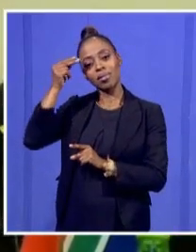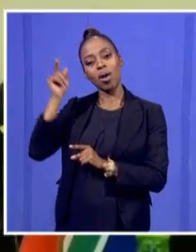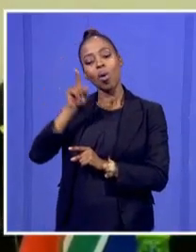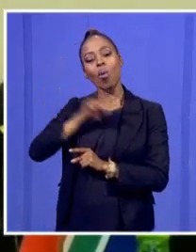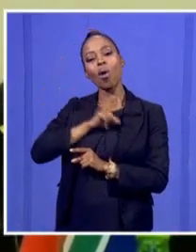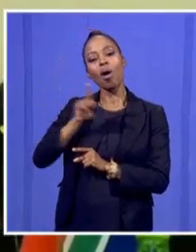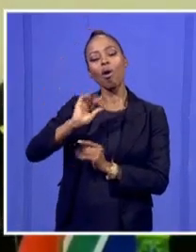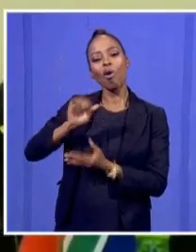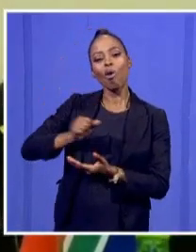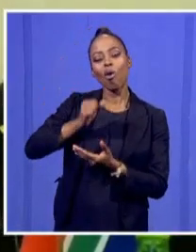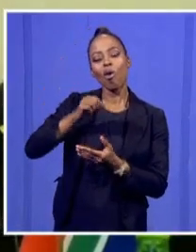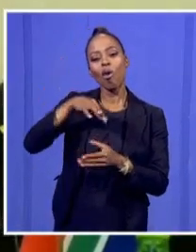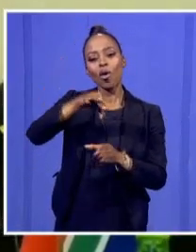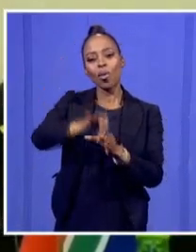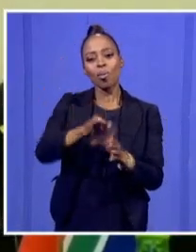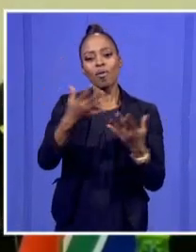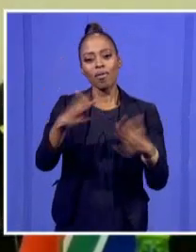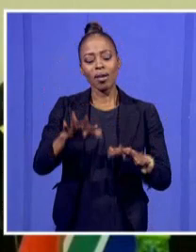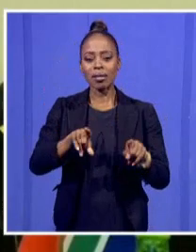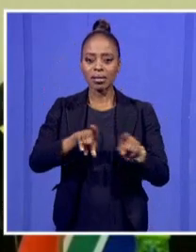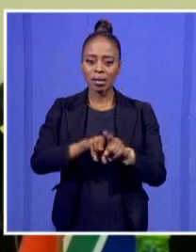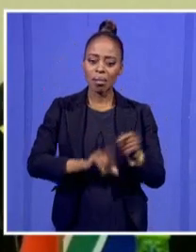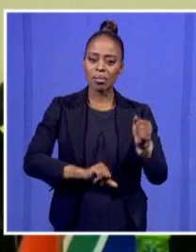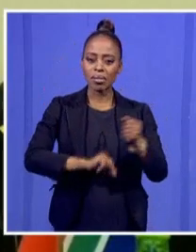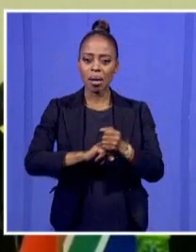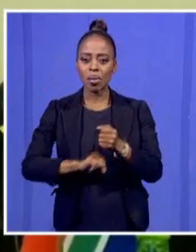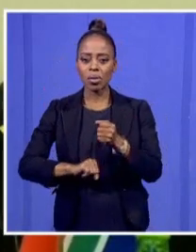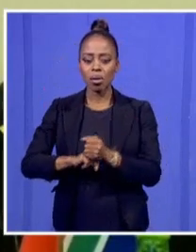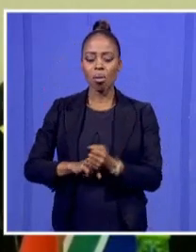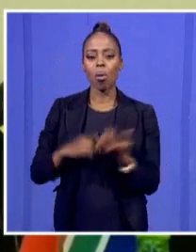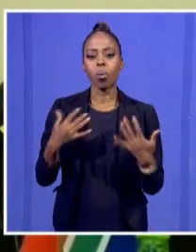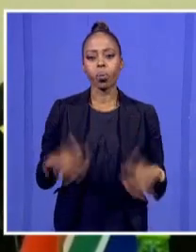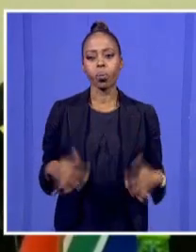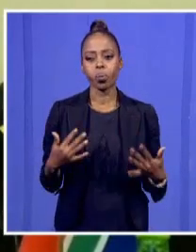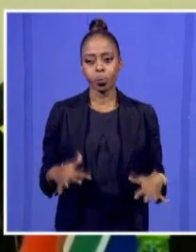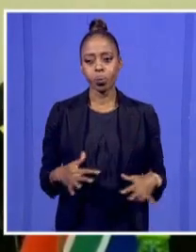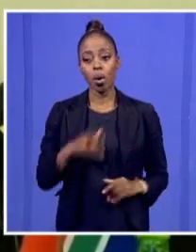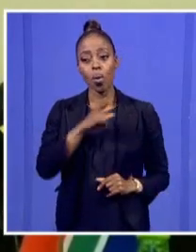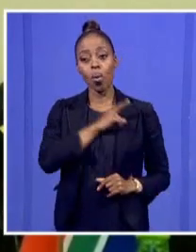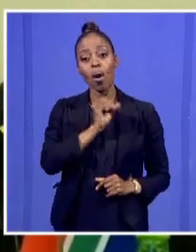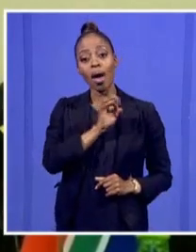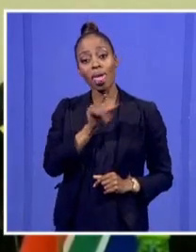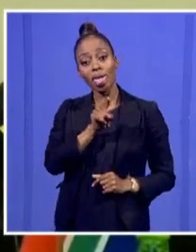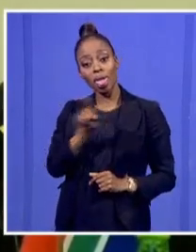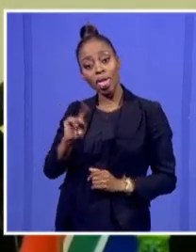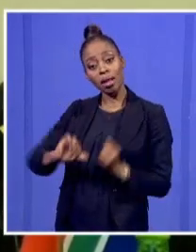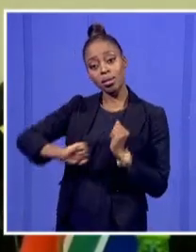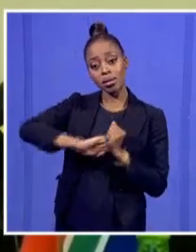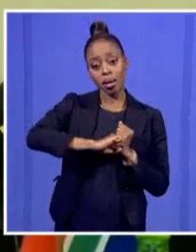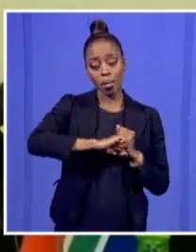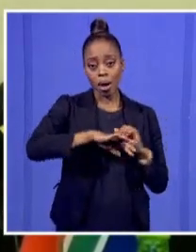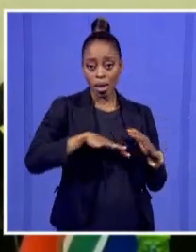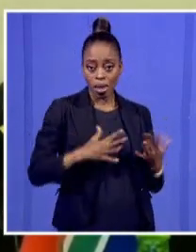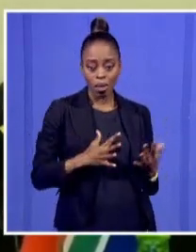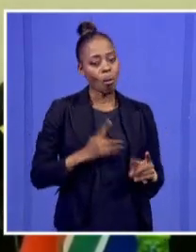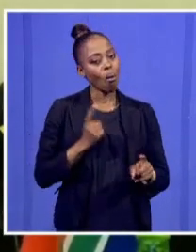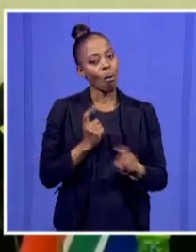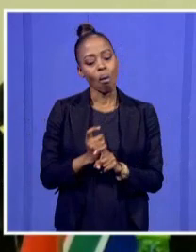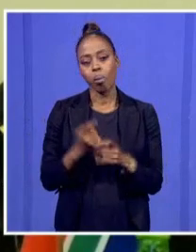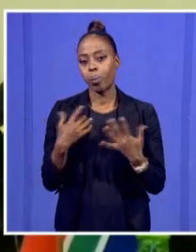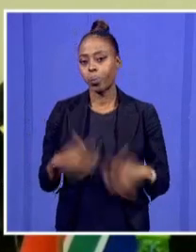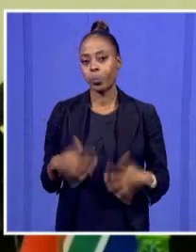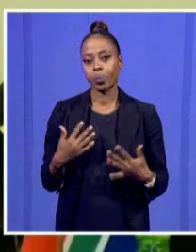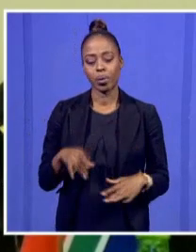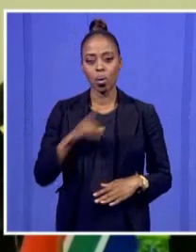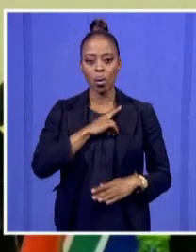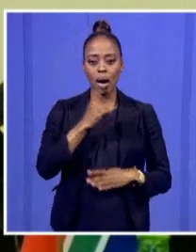contribution and support to these efforts, because without them it will be very hard to see